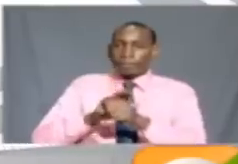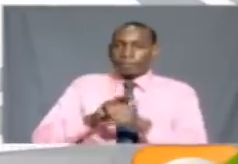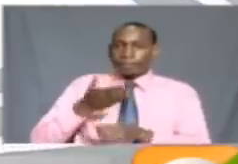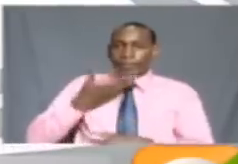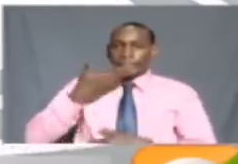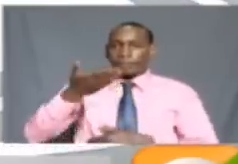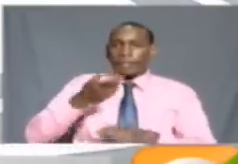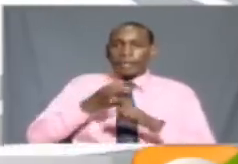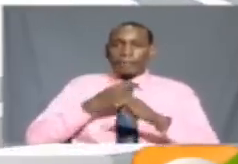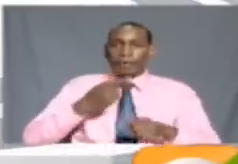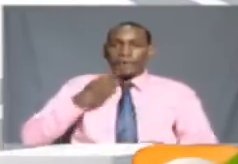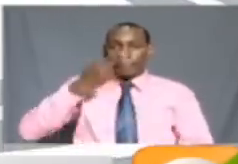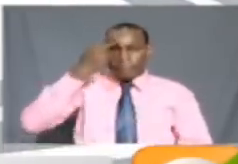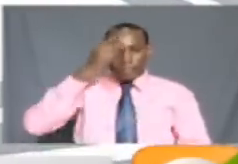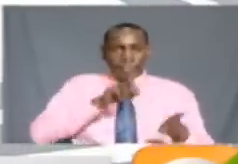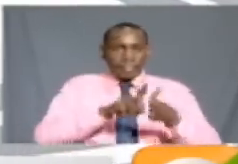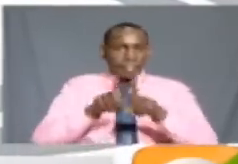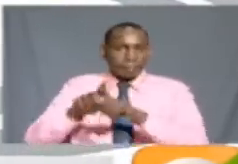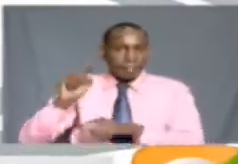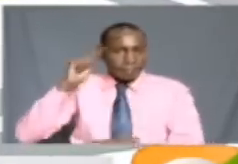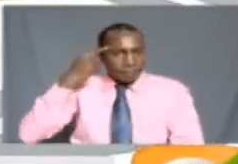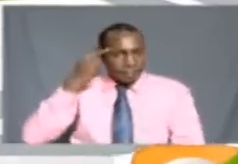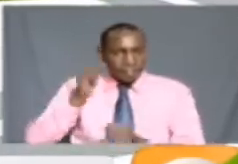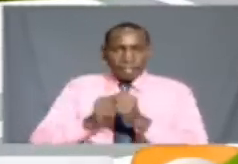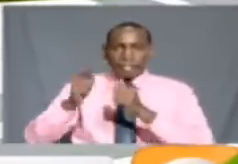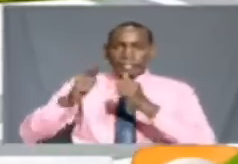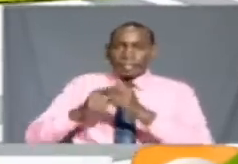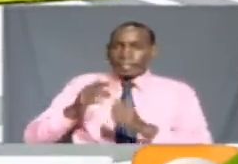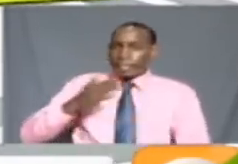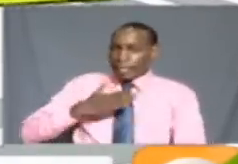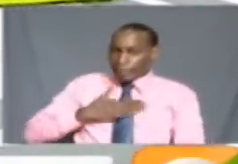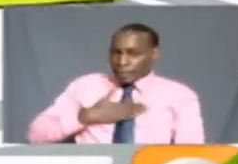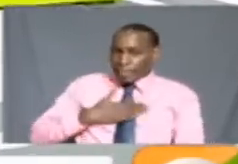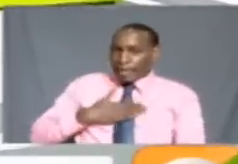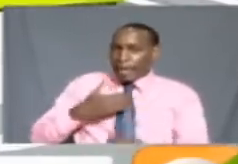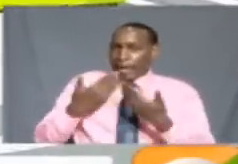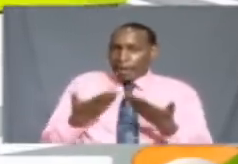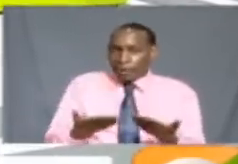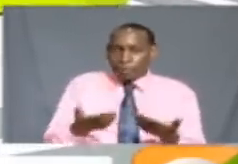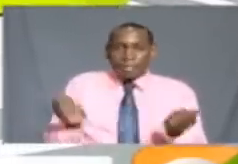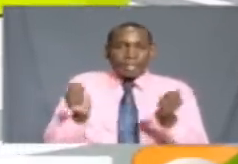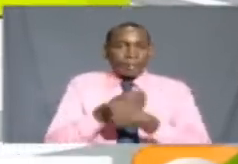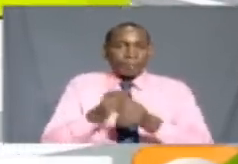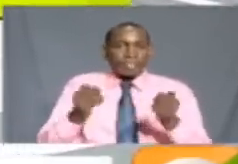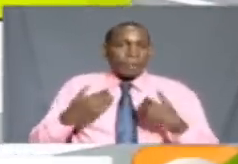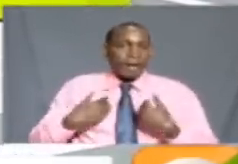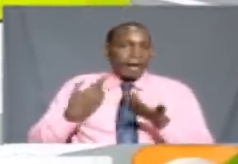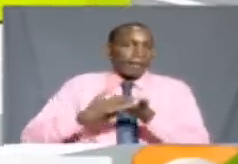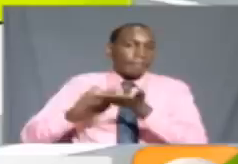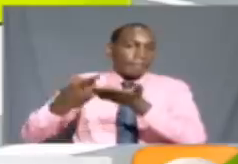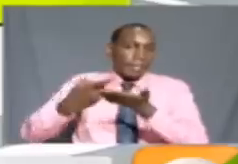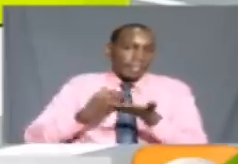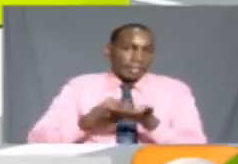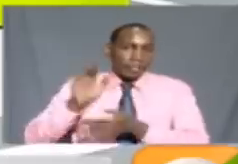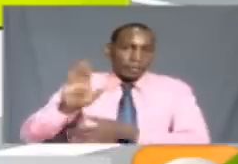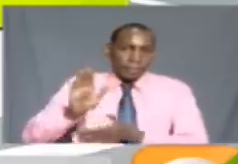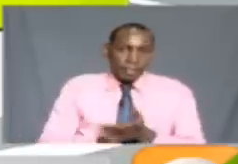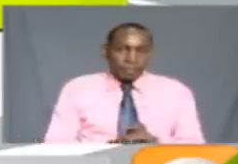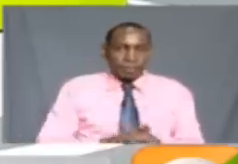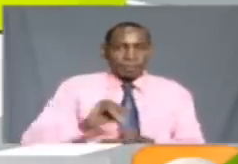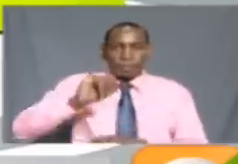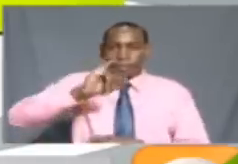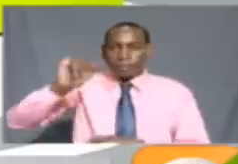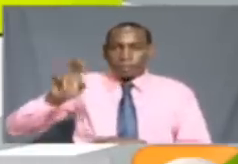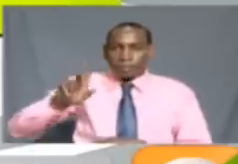from parents as well, thinking, my 16-year-old, we cannot even begin to have that conversation. Juliet, from where